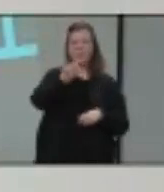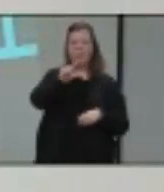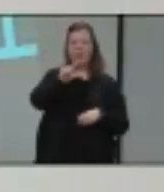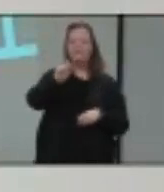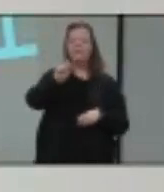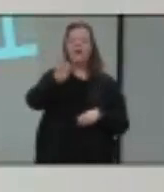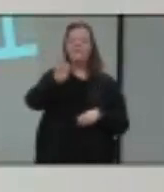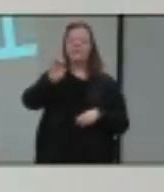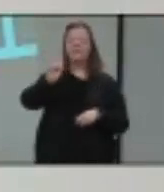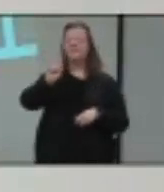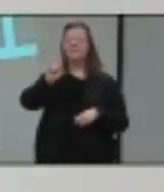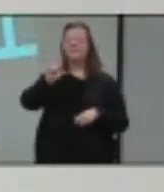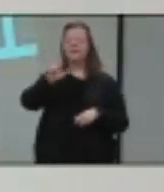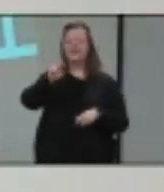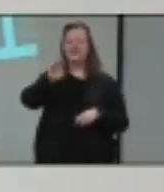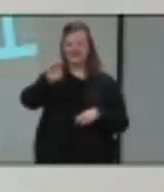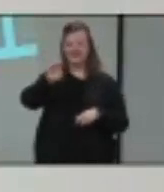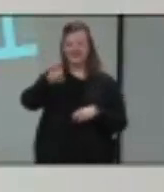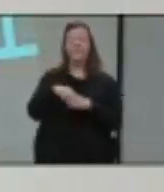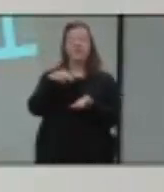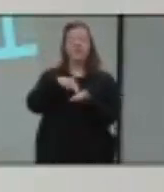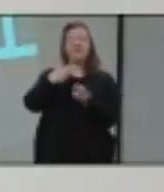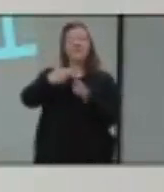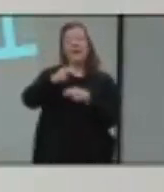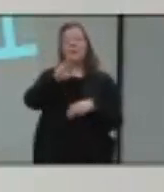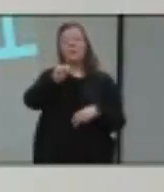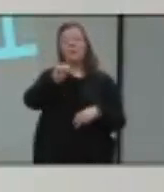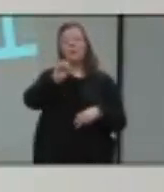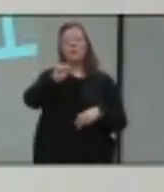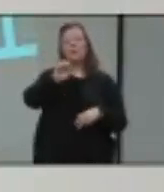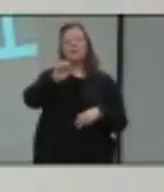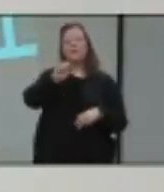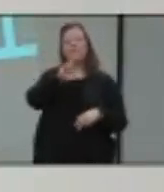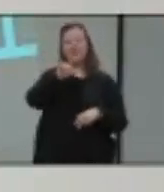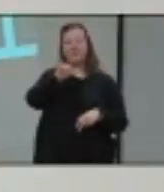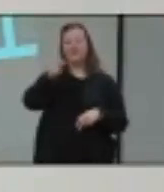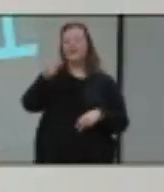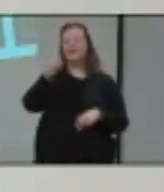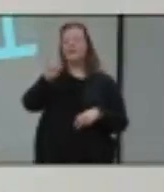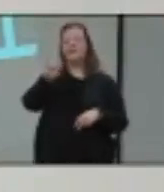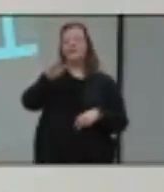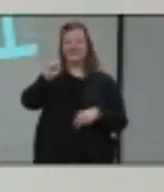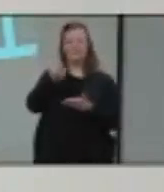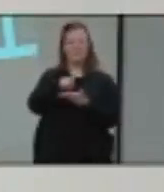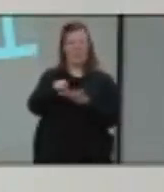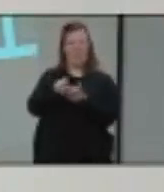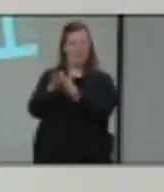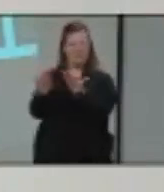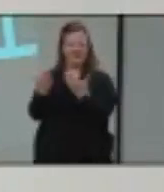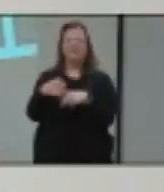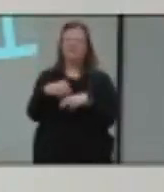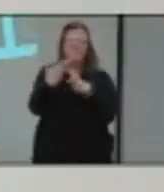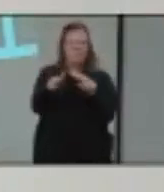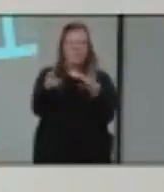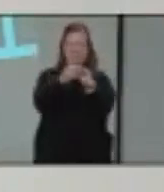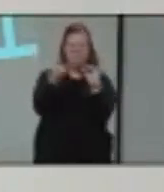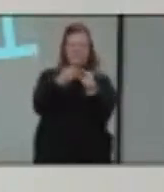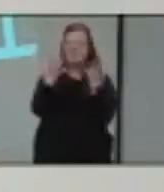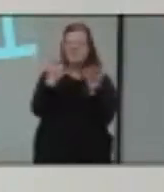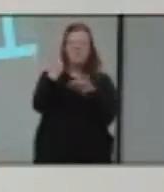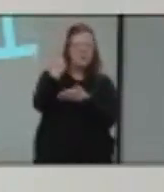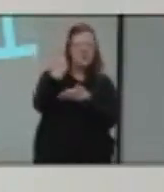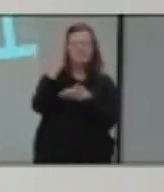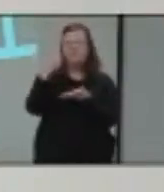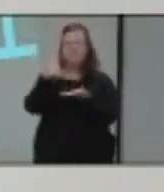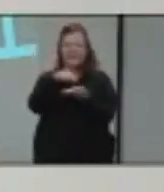by a nurse named Rosemary Gibson. And the book is written in vignettes. So you read a short story, maybe a page or two, and